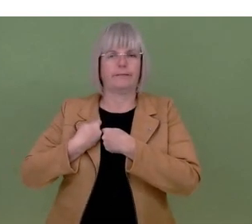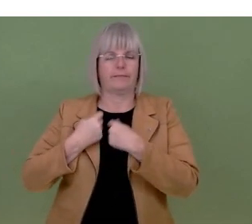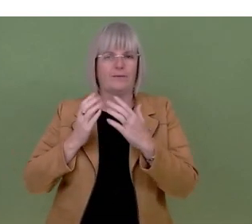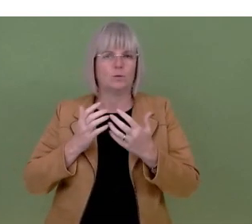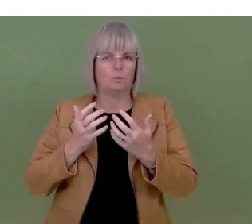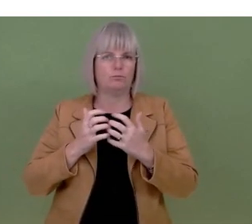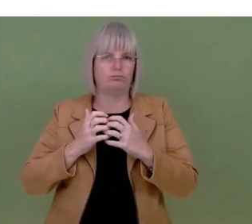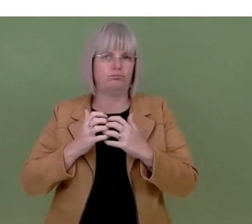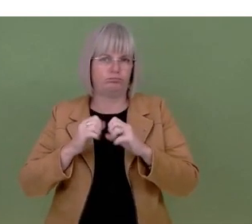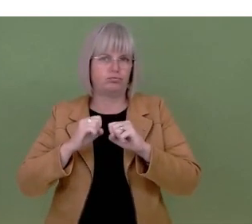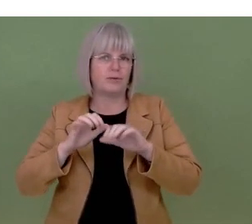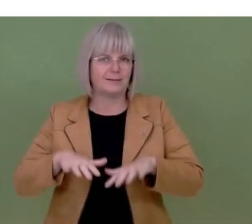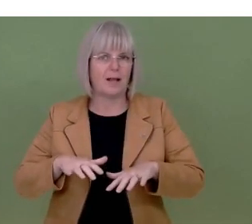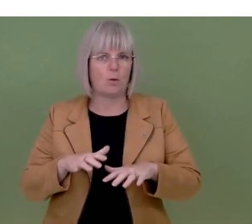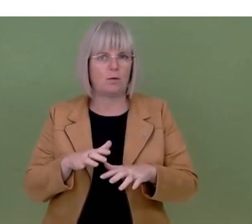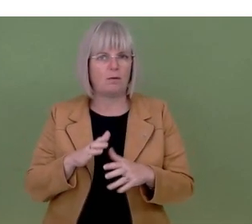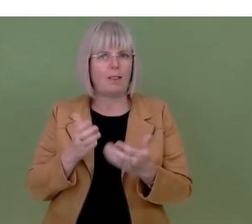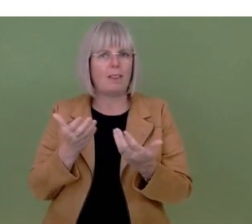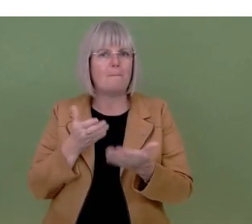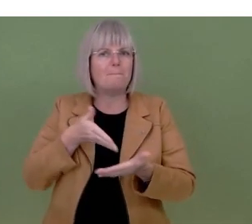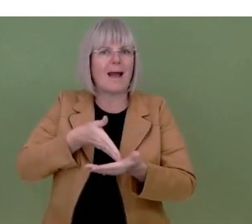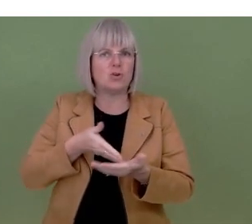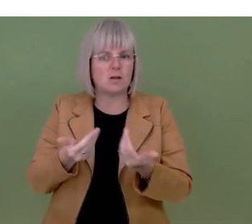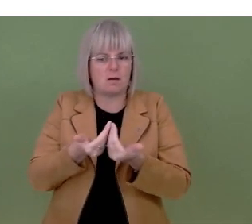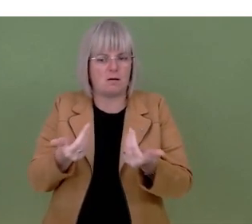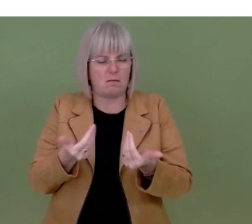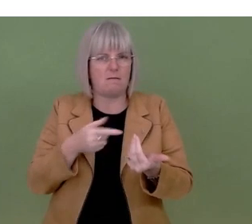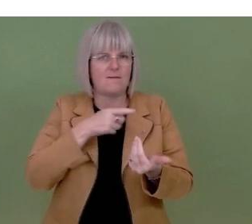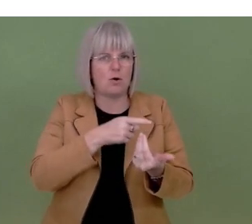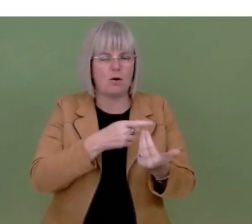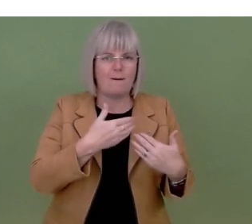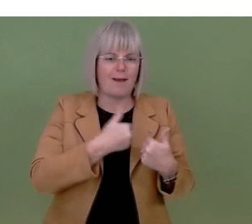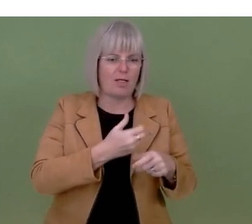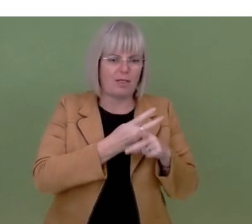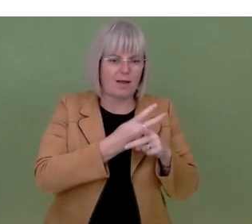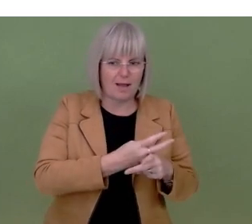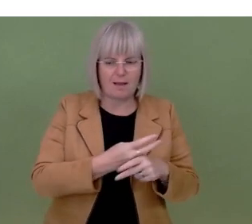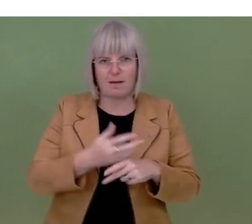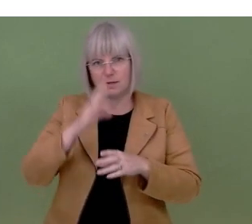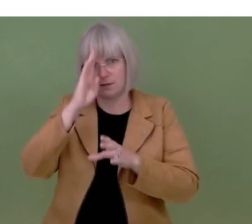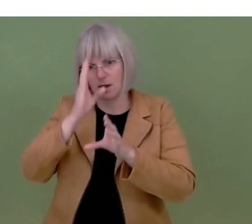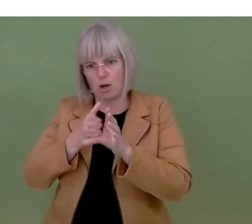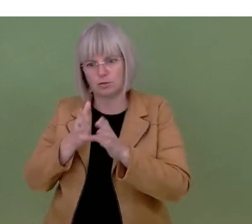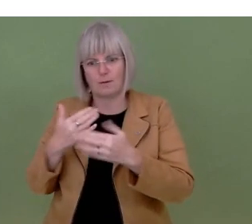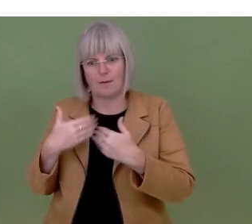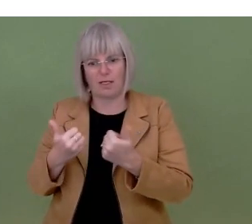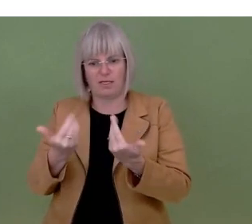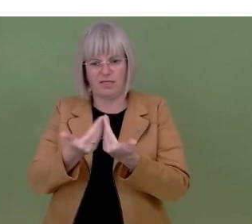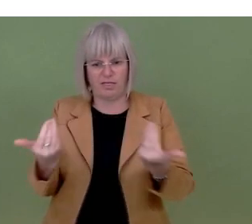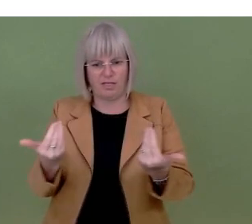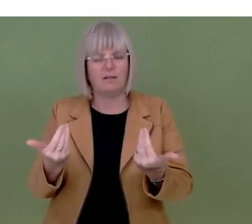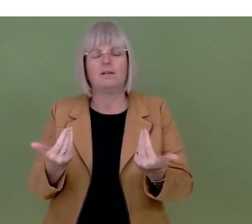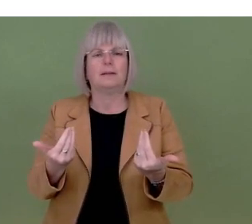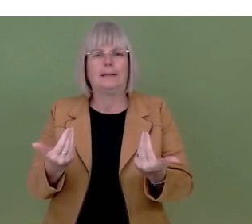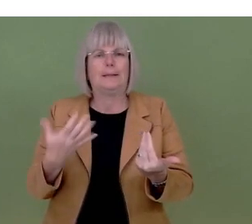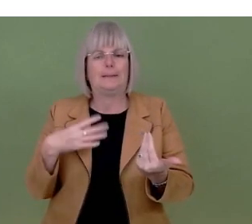care between those systems. One of the responses from our trust was for psychological clinicians in